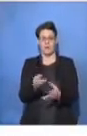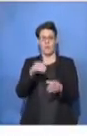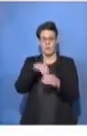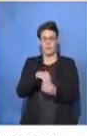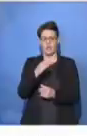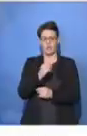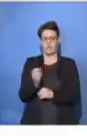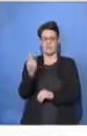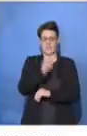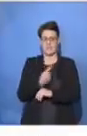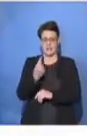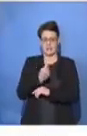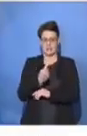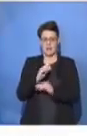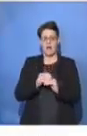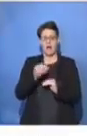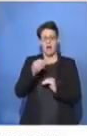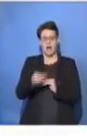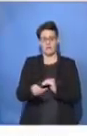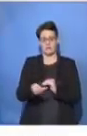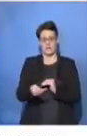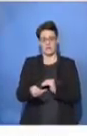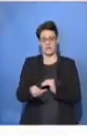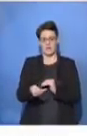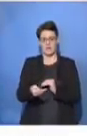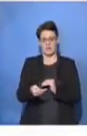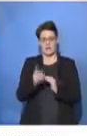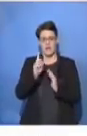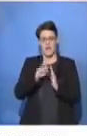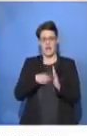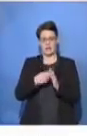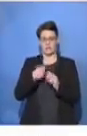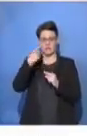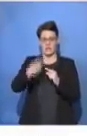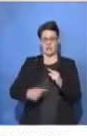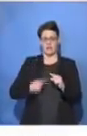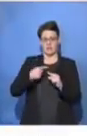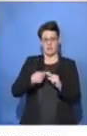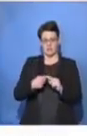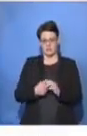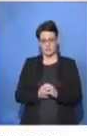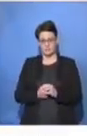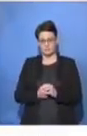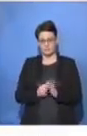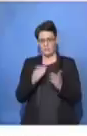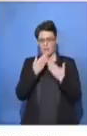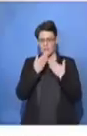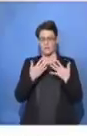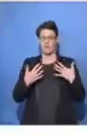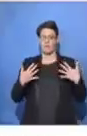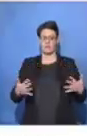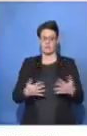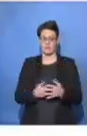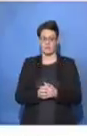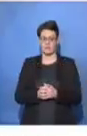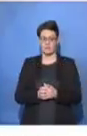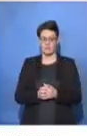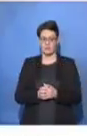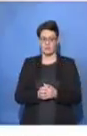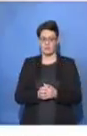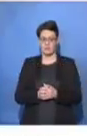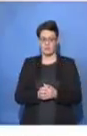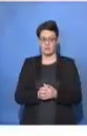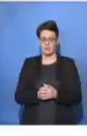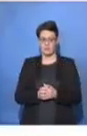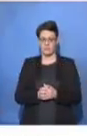30 days of the end of the electoral cycle. Thank you very much. Muito